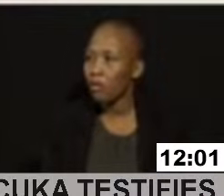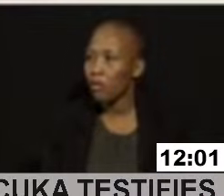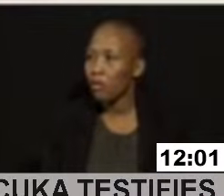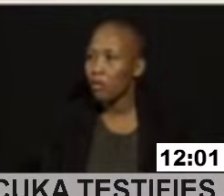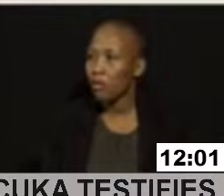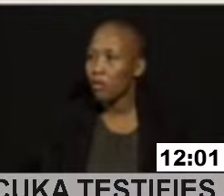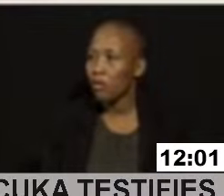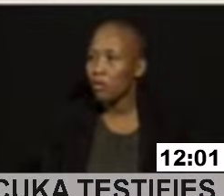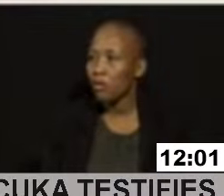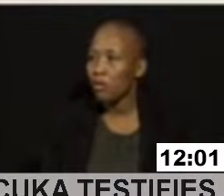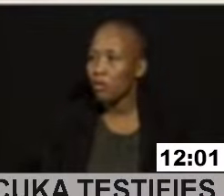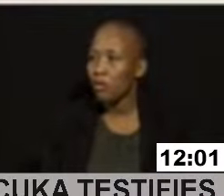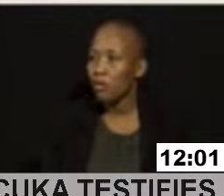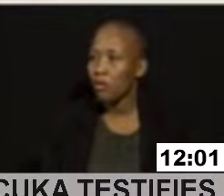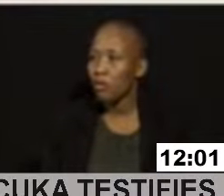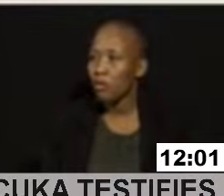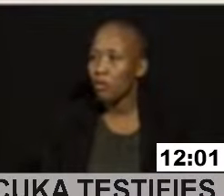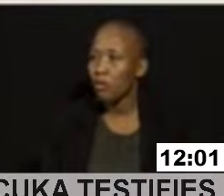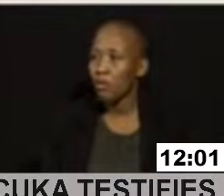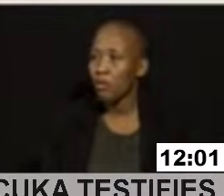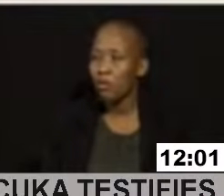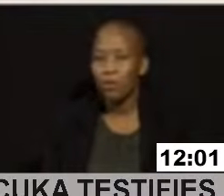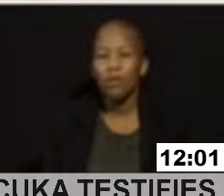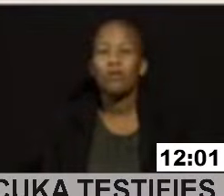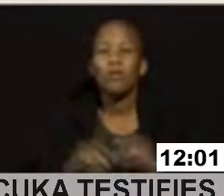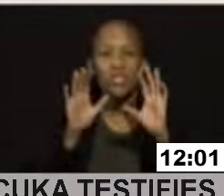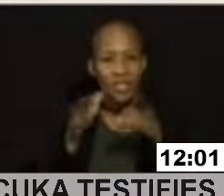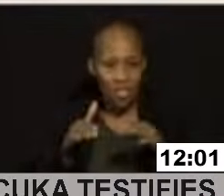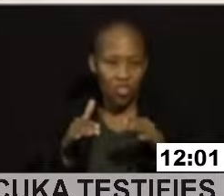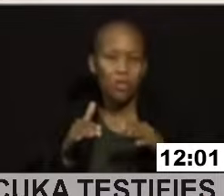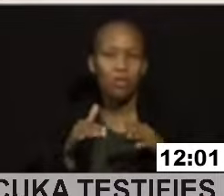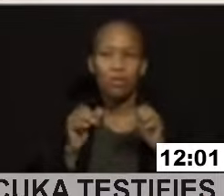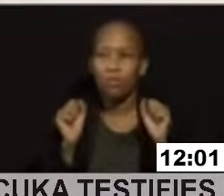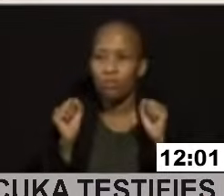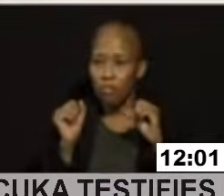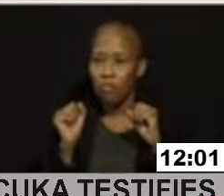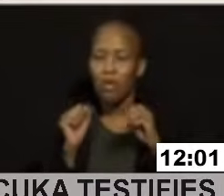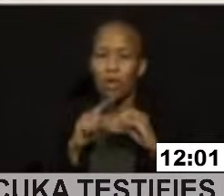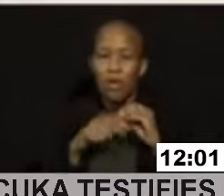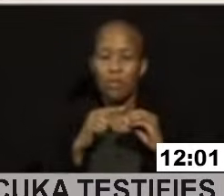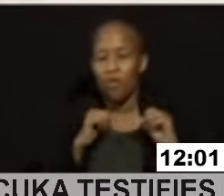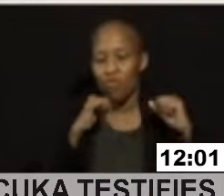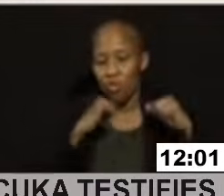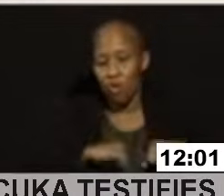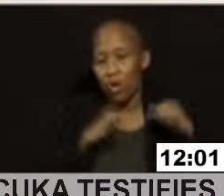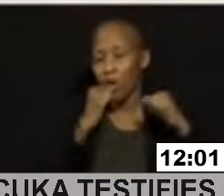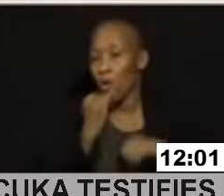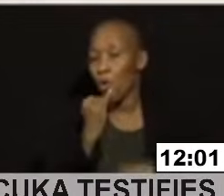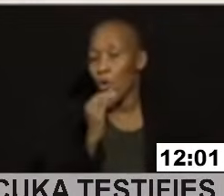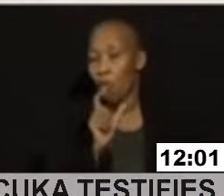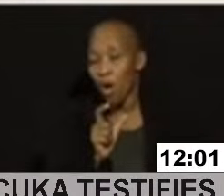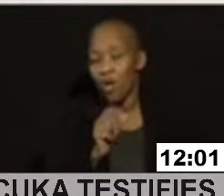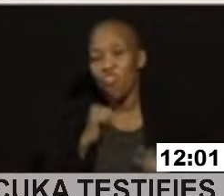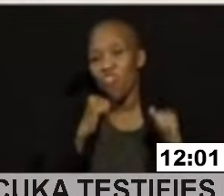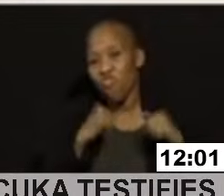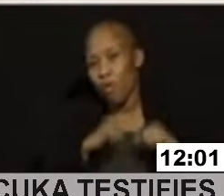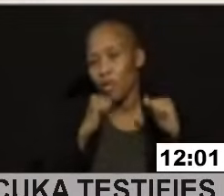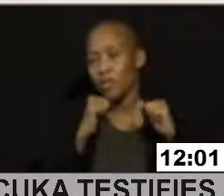talks, the section talks about concurrence, and the dictionary meaning of concurrence, if I may,